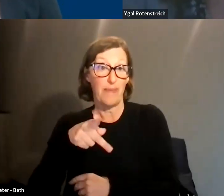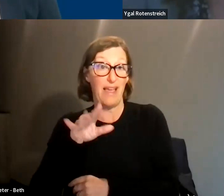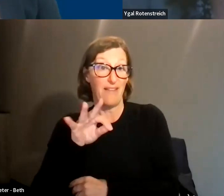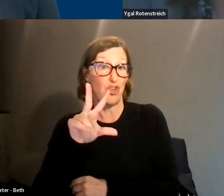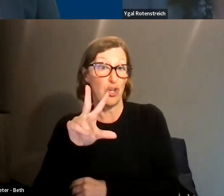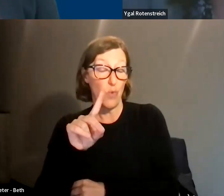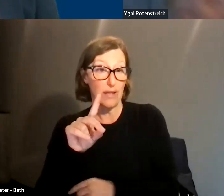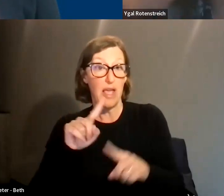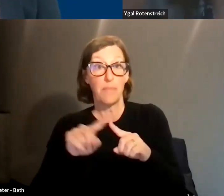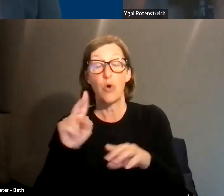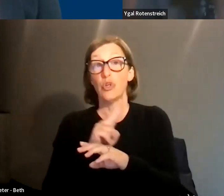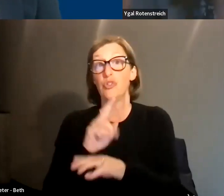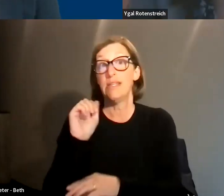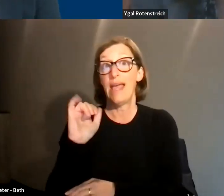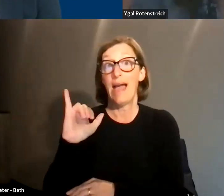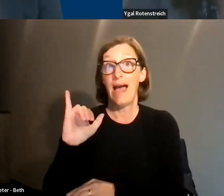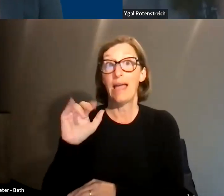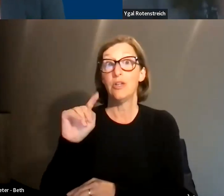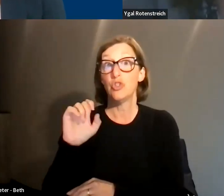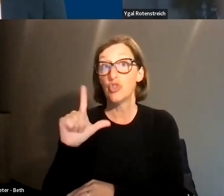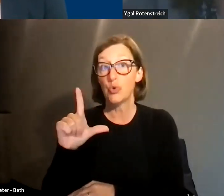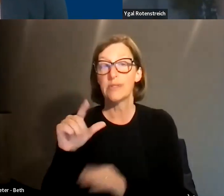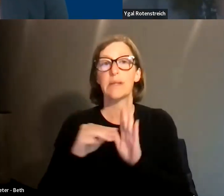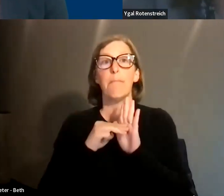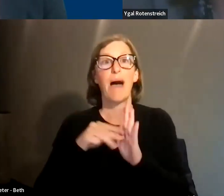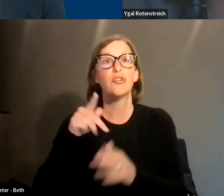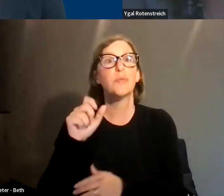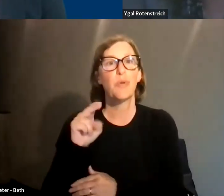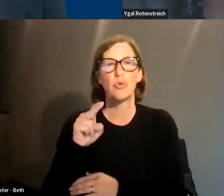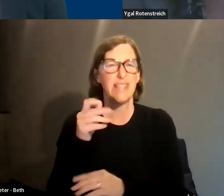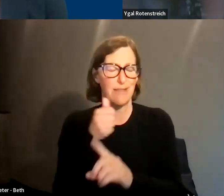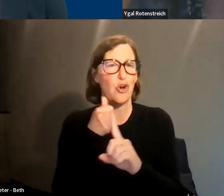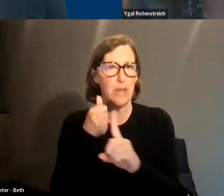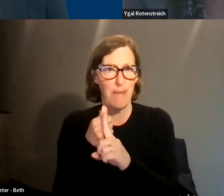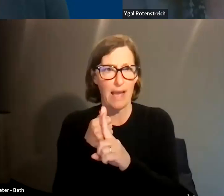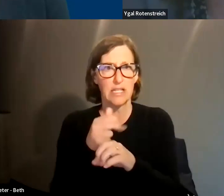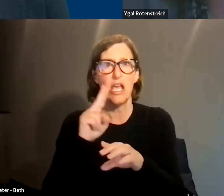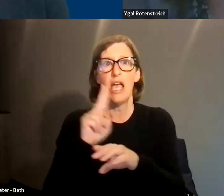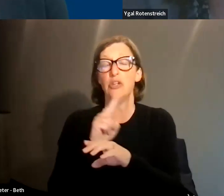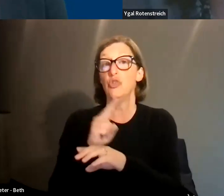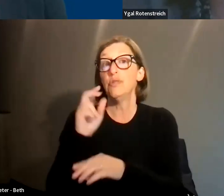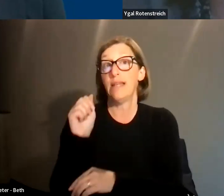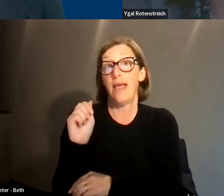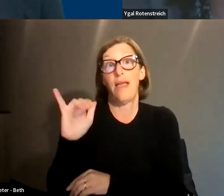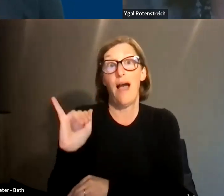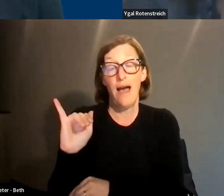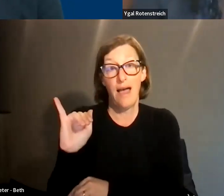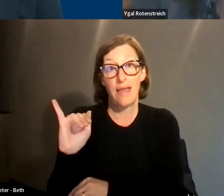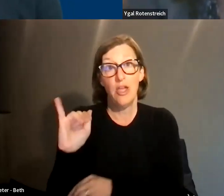using AI tools to model the proteins that are affected, and using an AI